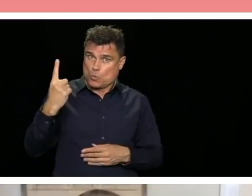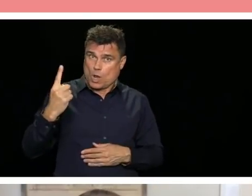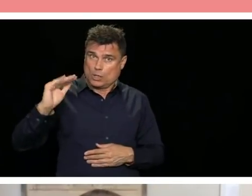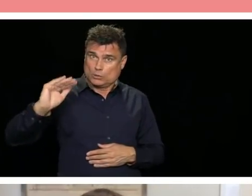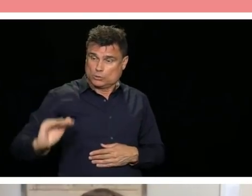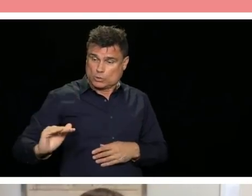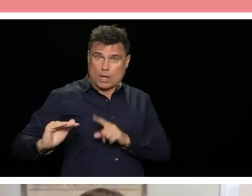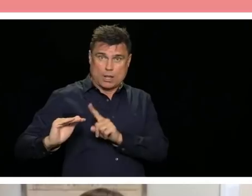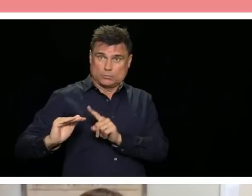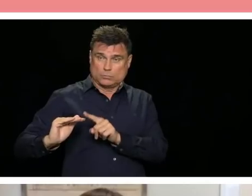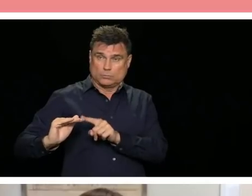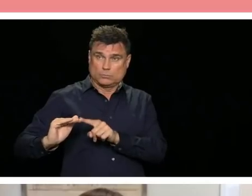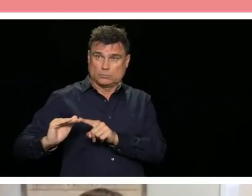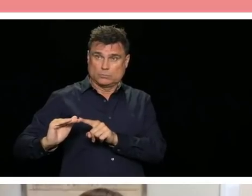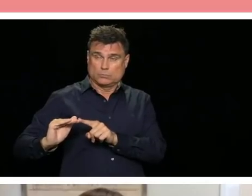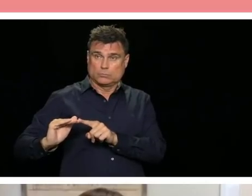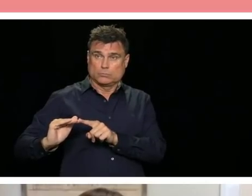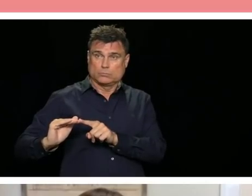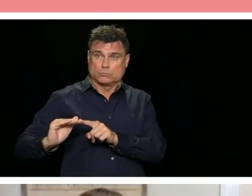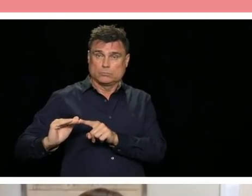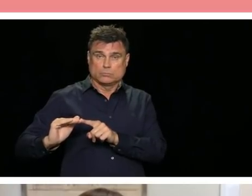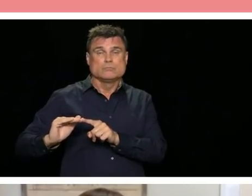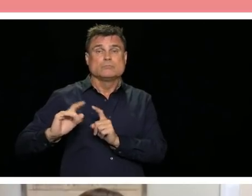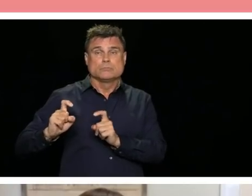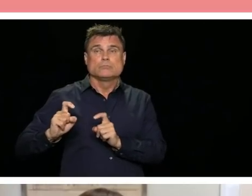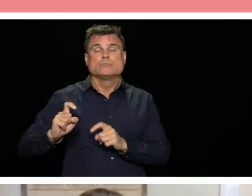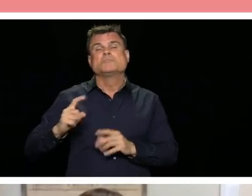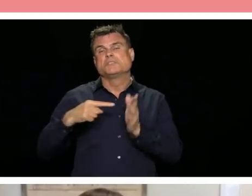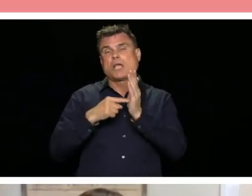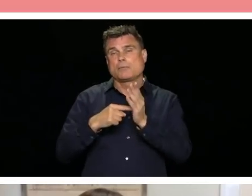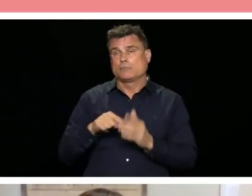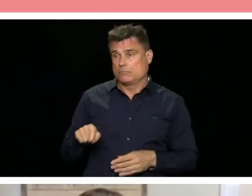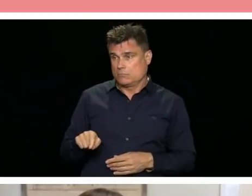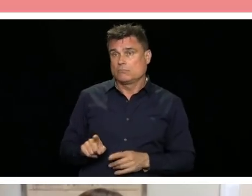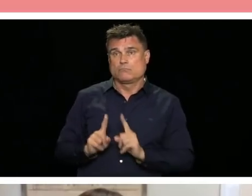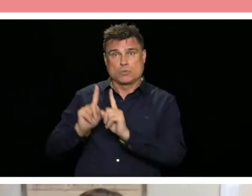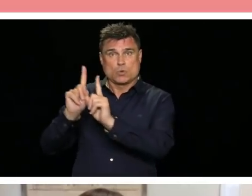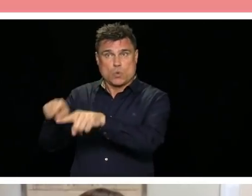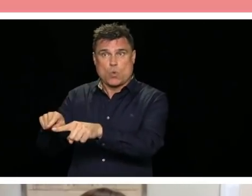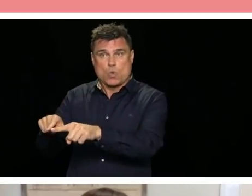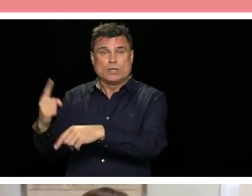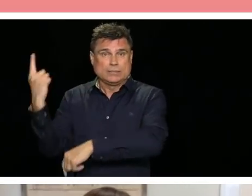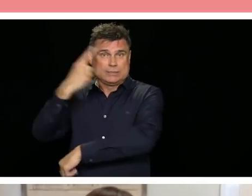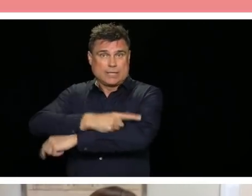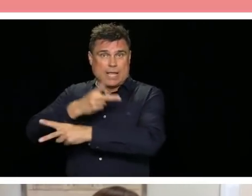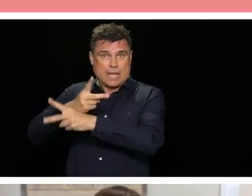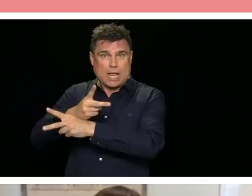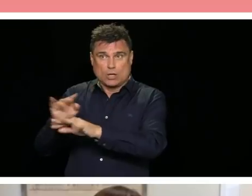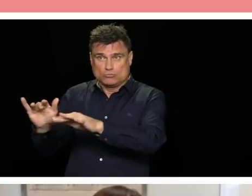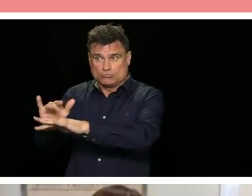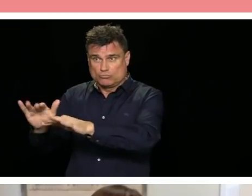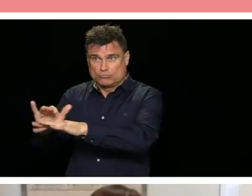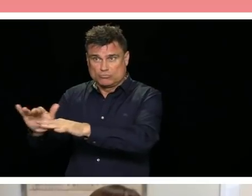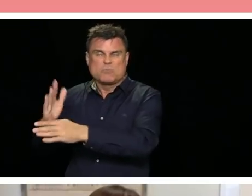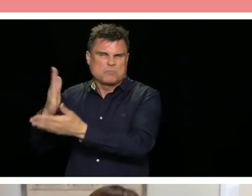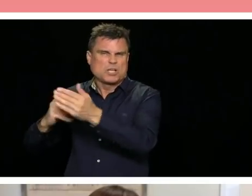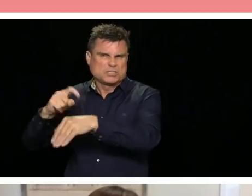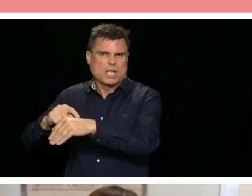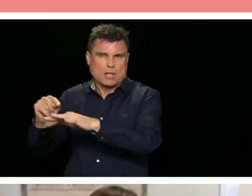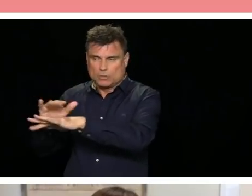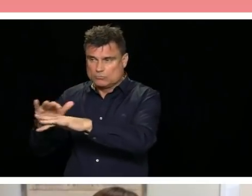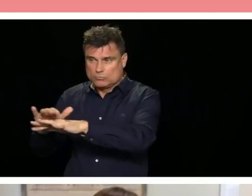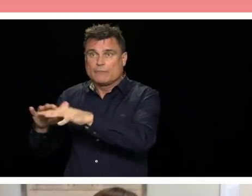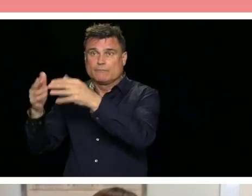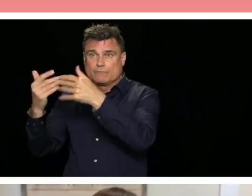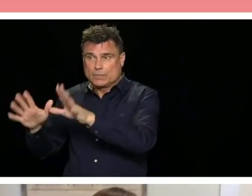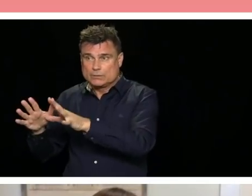example? The short answer to that question is yes. There is no public health reason